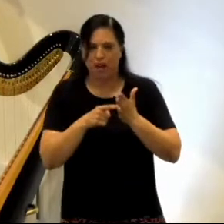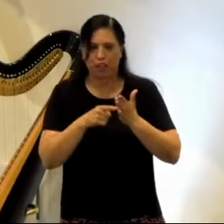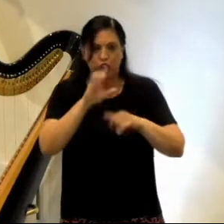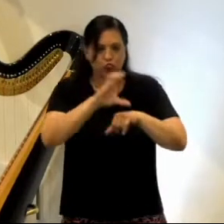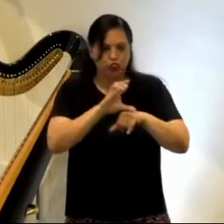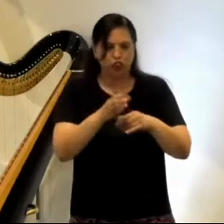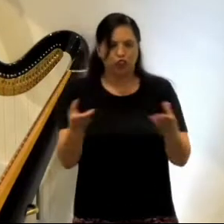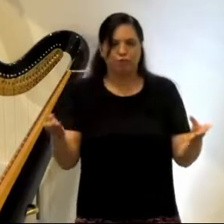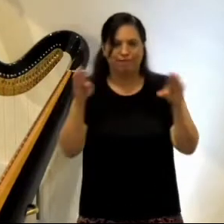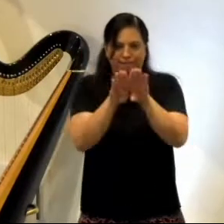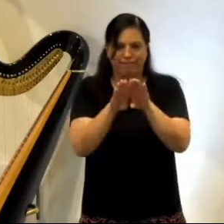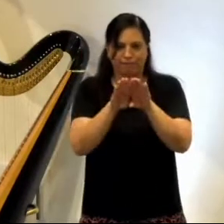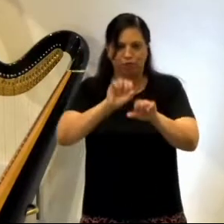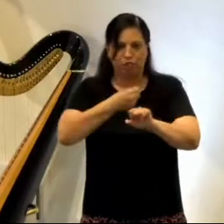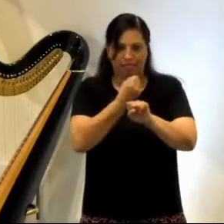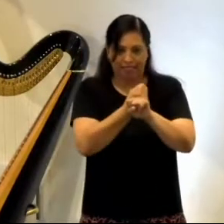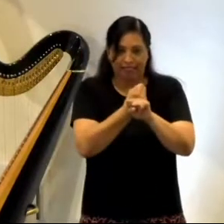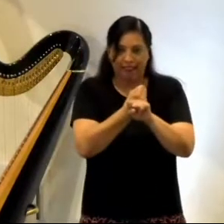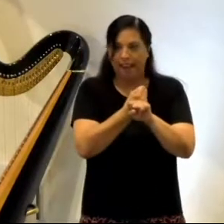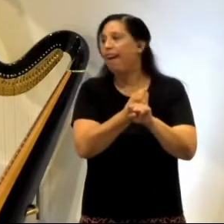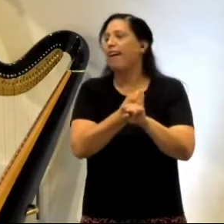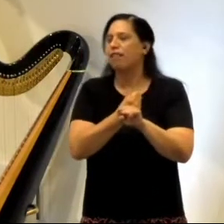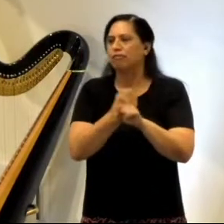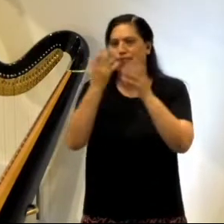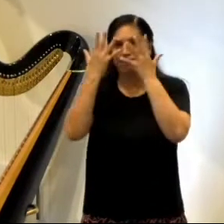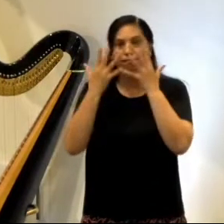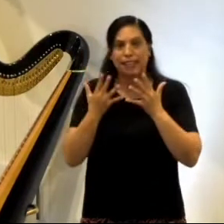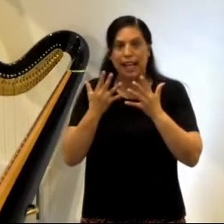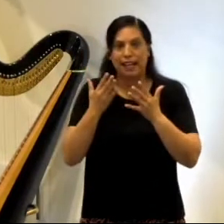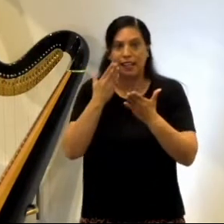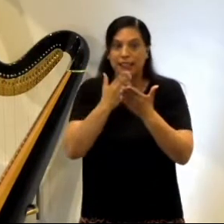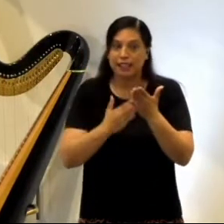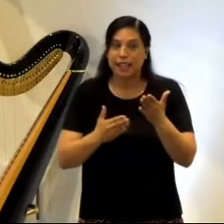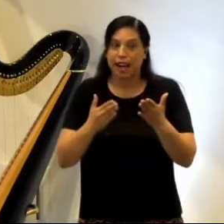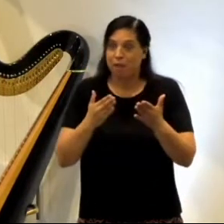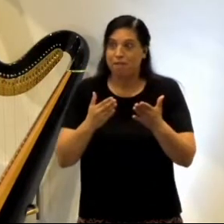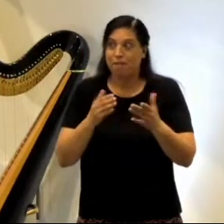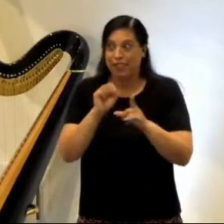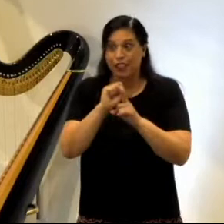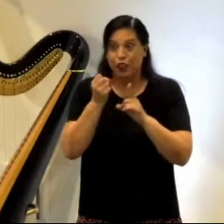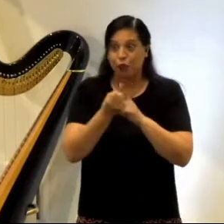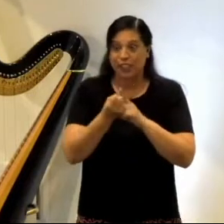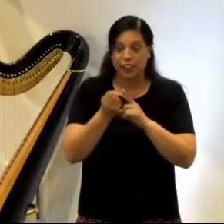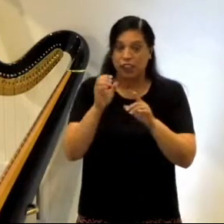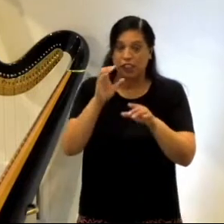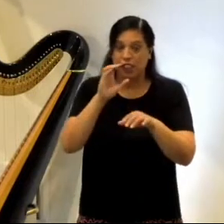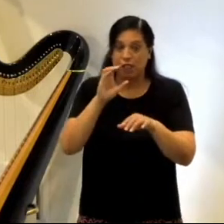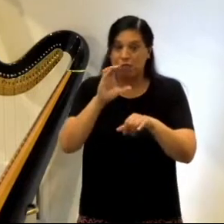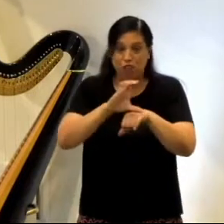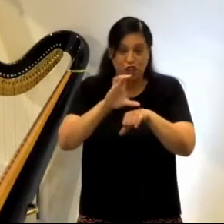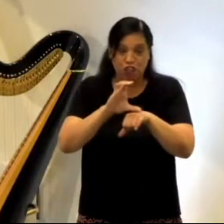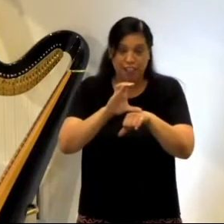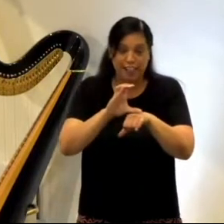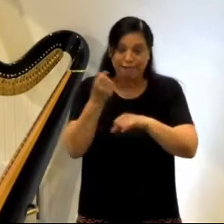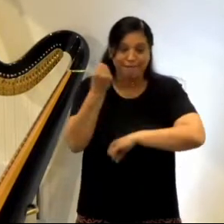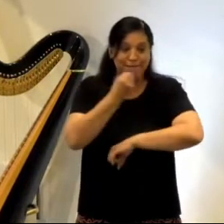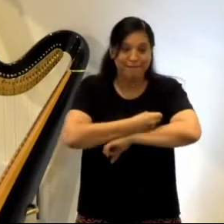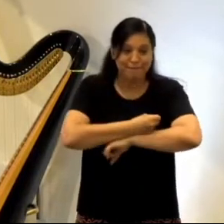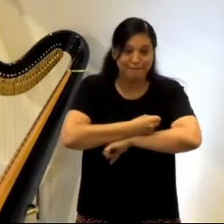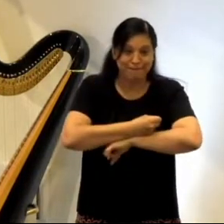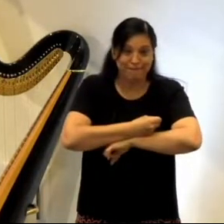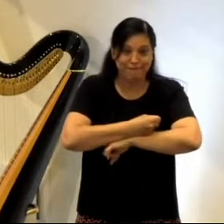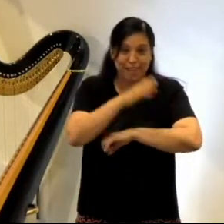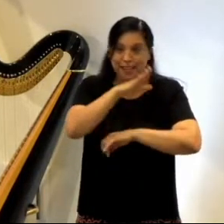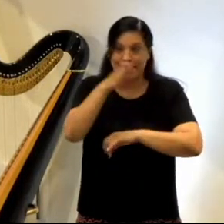closed? Sadly, in some cases, for some churches, those doors never opened again. So can we